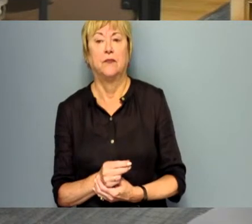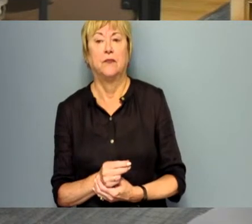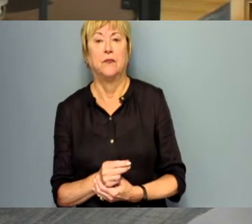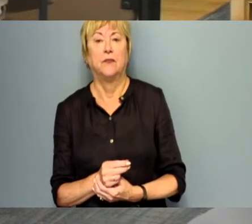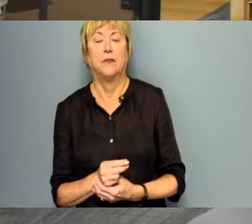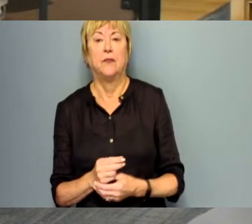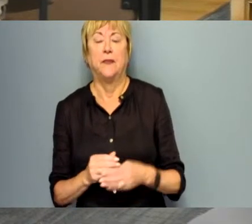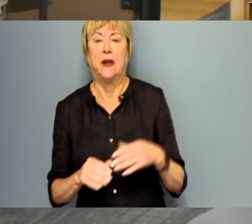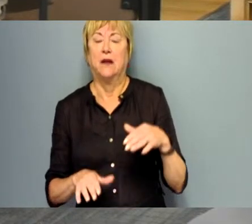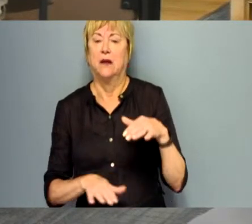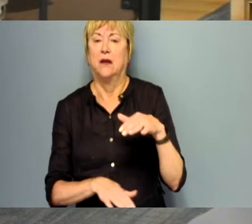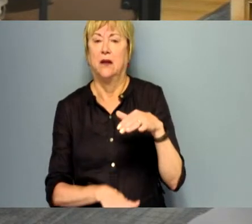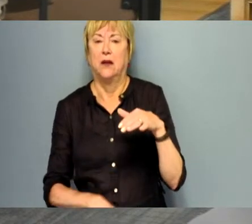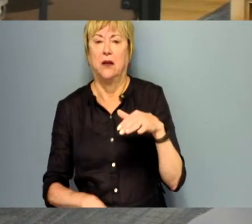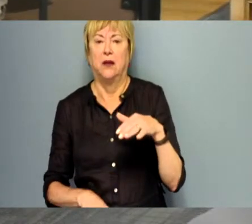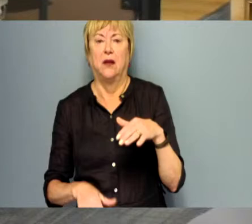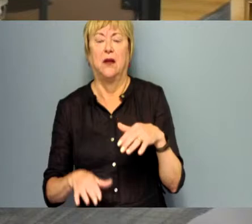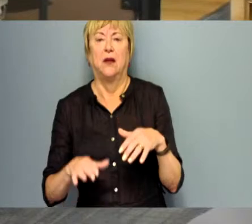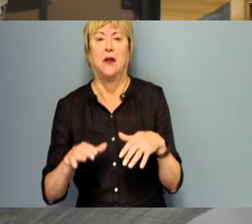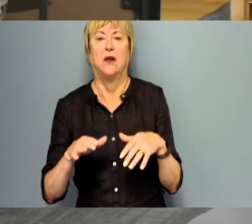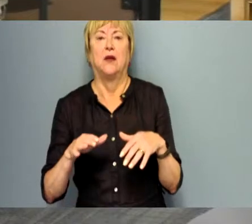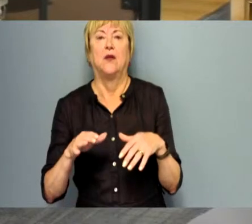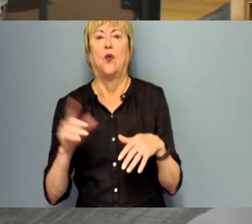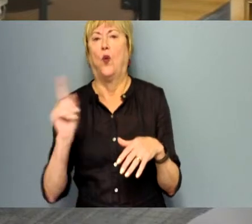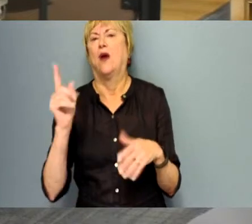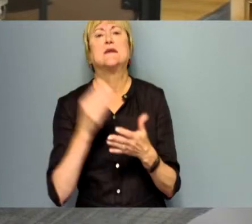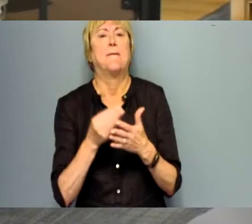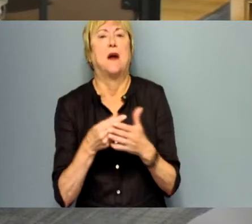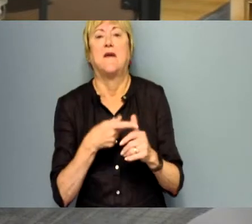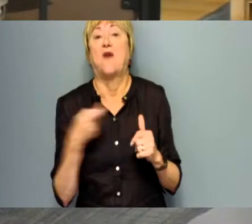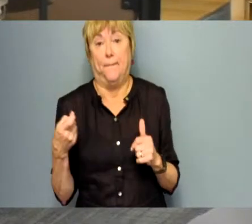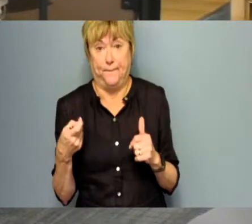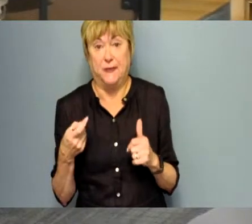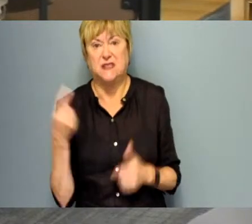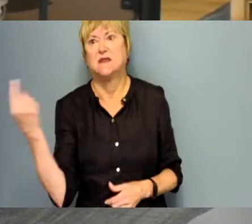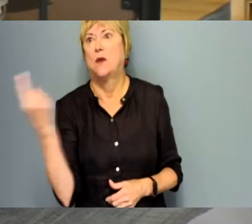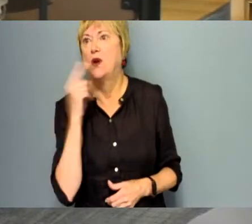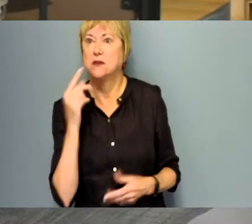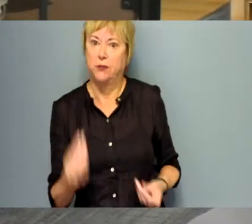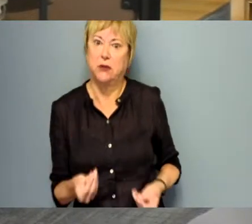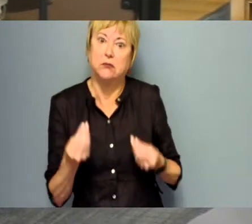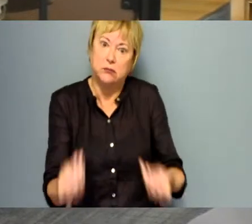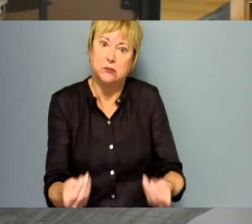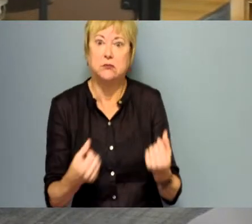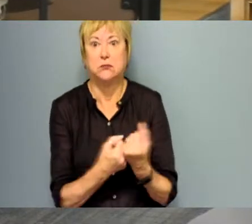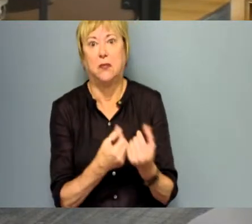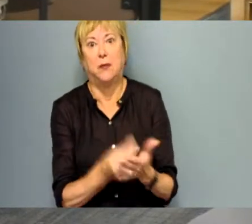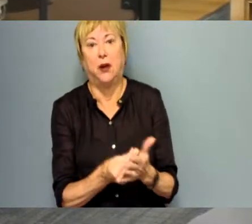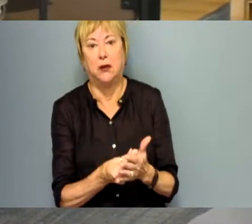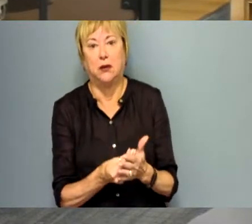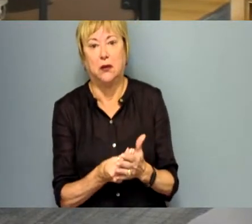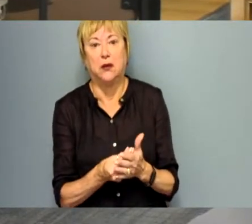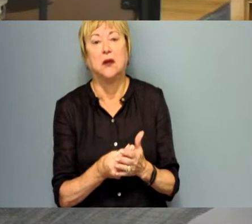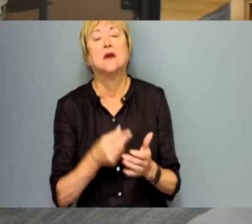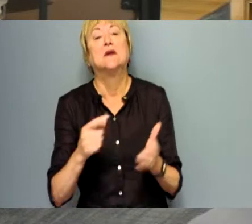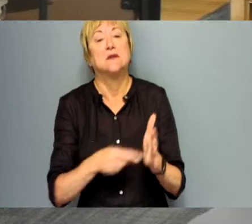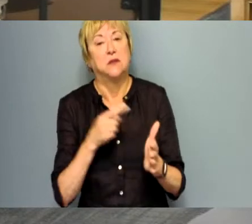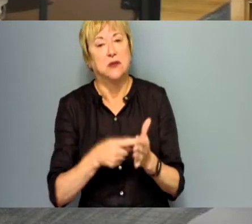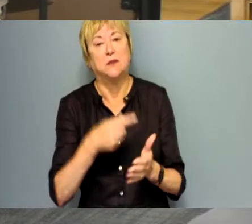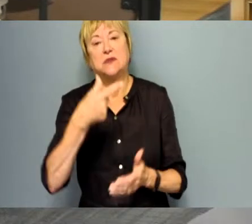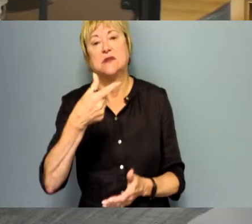particularly the idea of the source of money. Somebody's got to be putting this up. We know a lot of times George Soros puts money